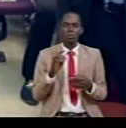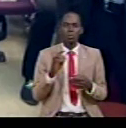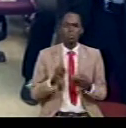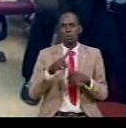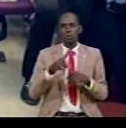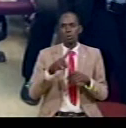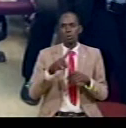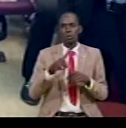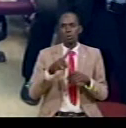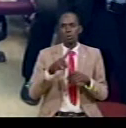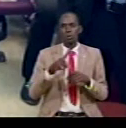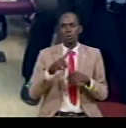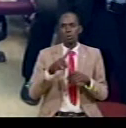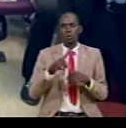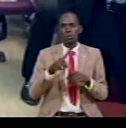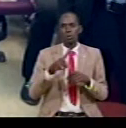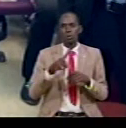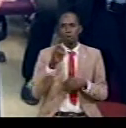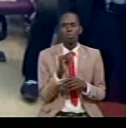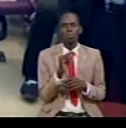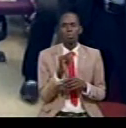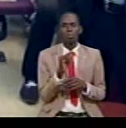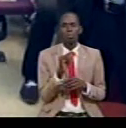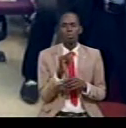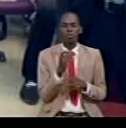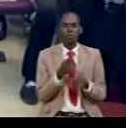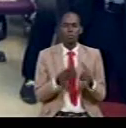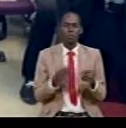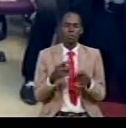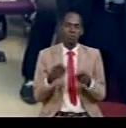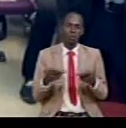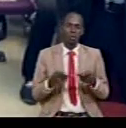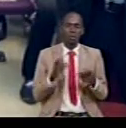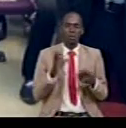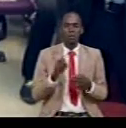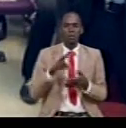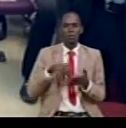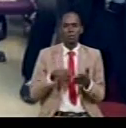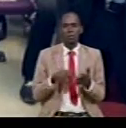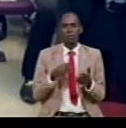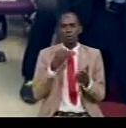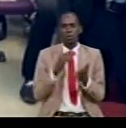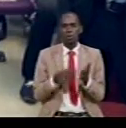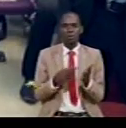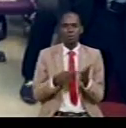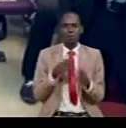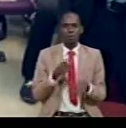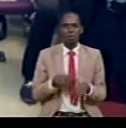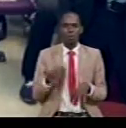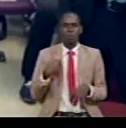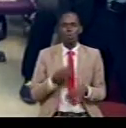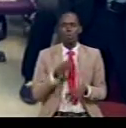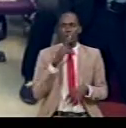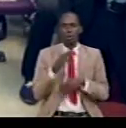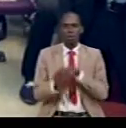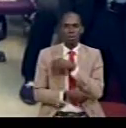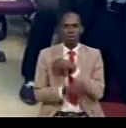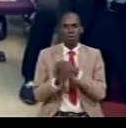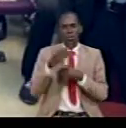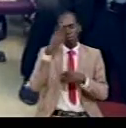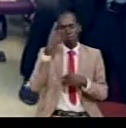sir. From our passage, he said, sometimes we are being tempted because of our